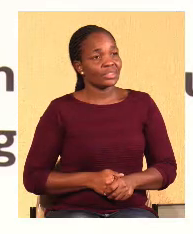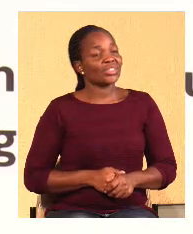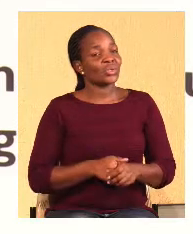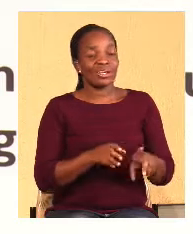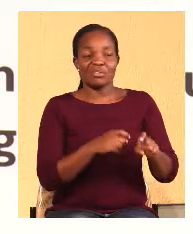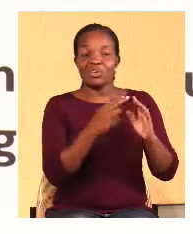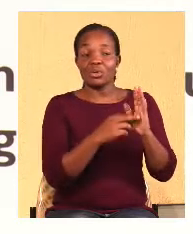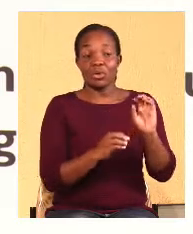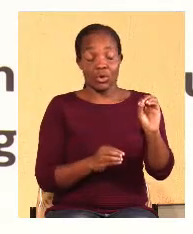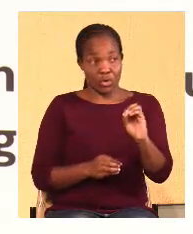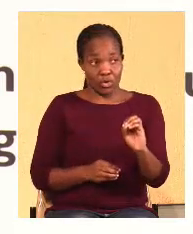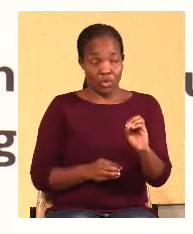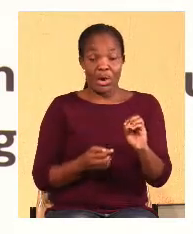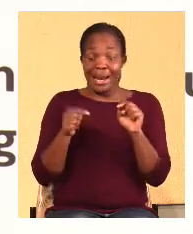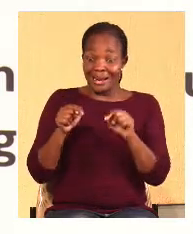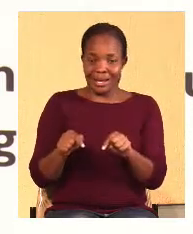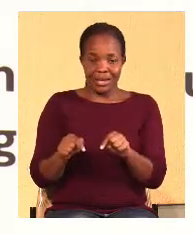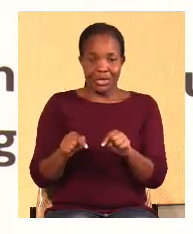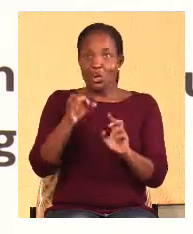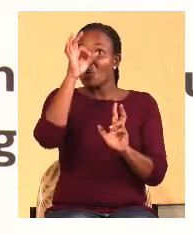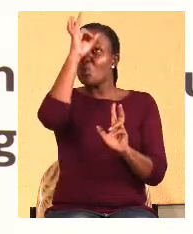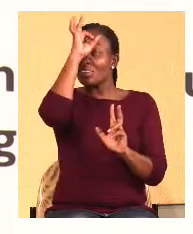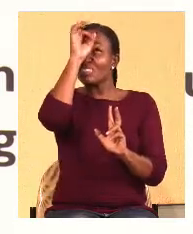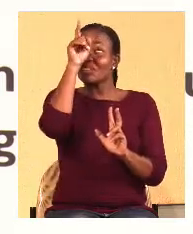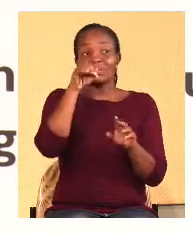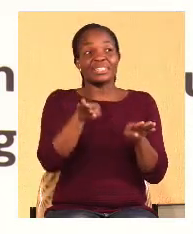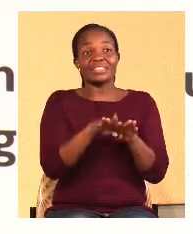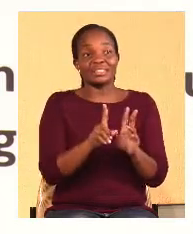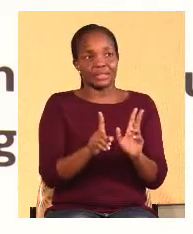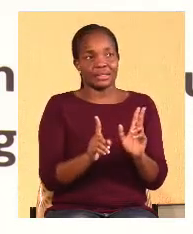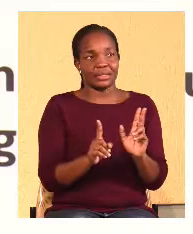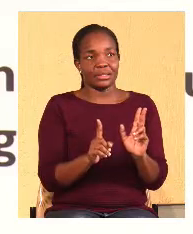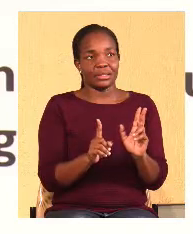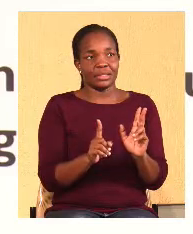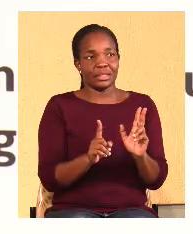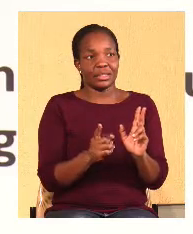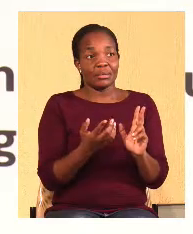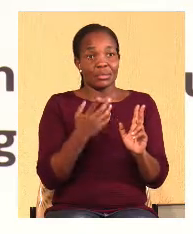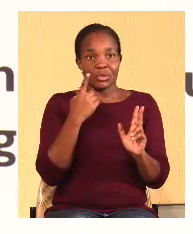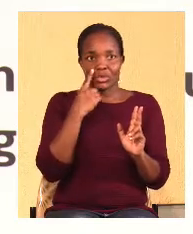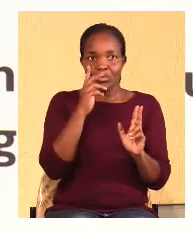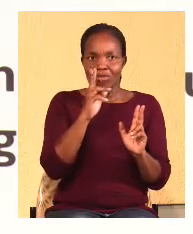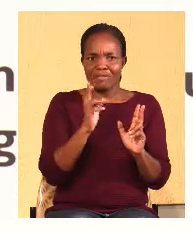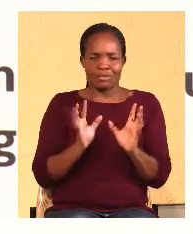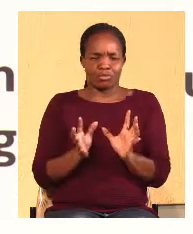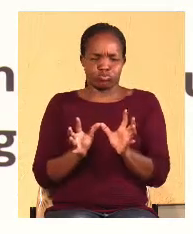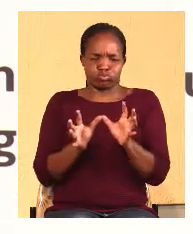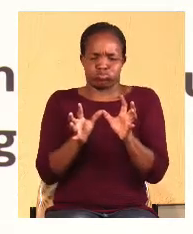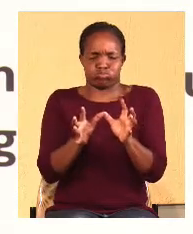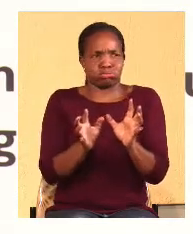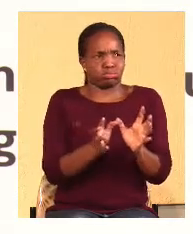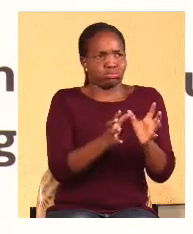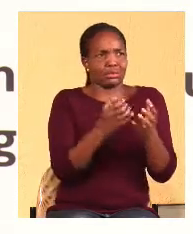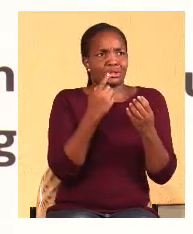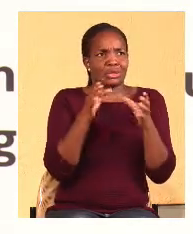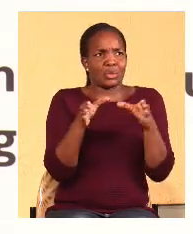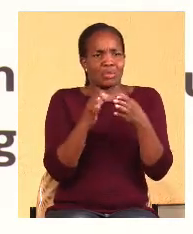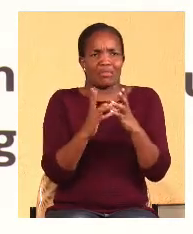regulations. Now, typically, what the police should do, even when they find a public gathering or when they see a group of